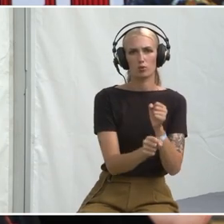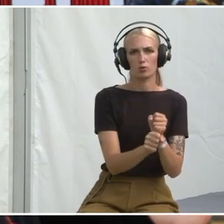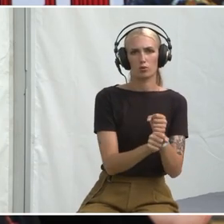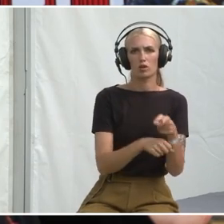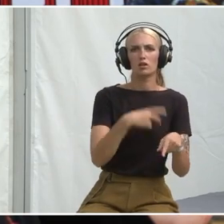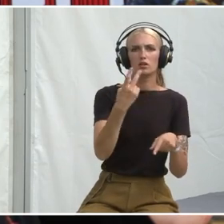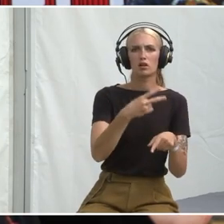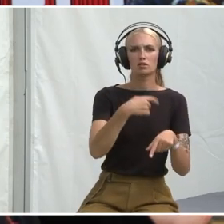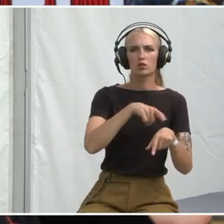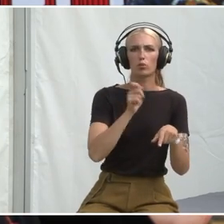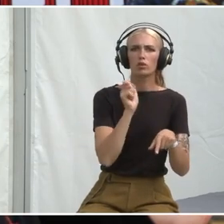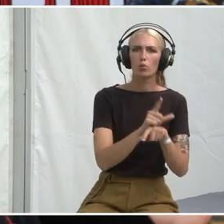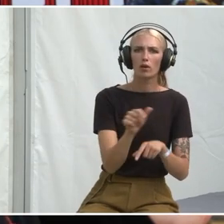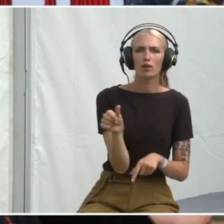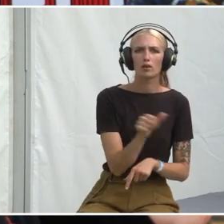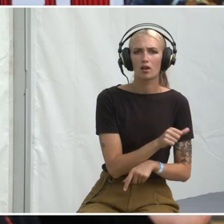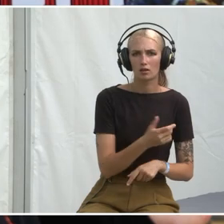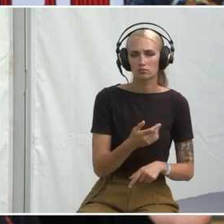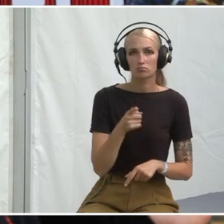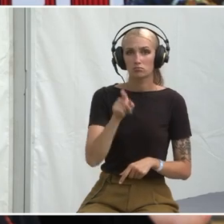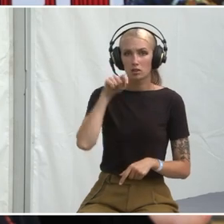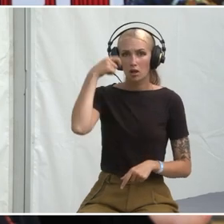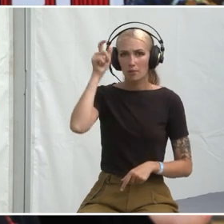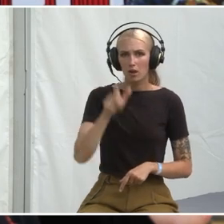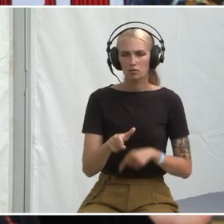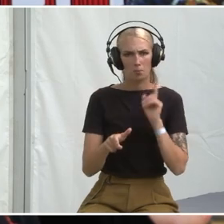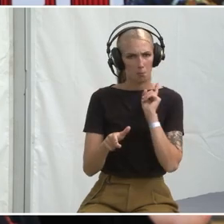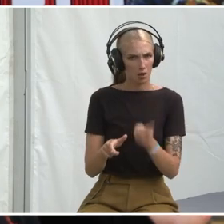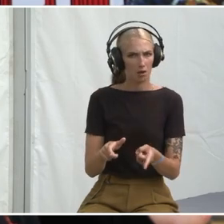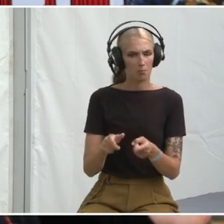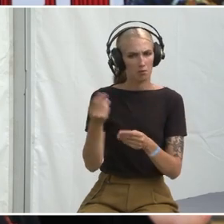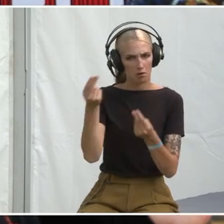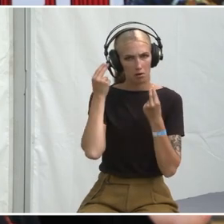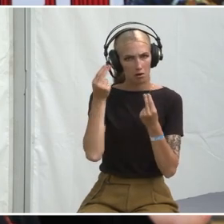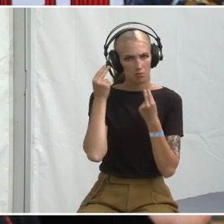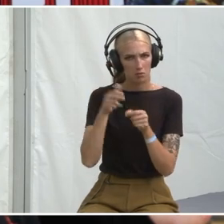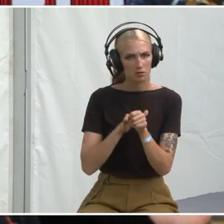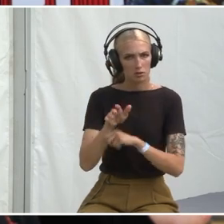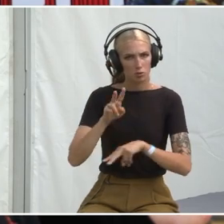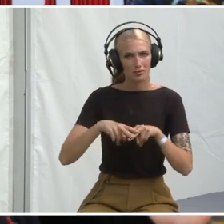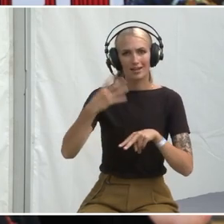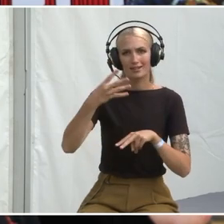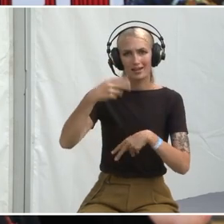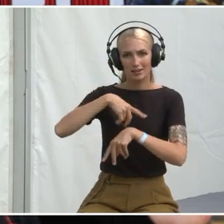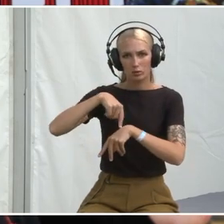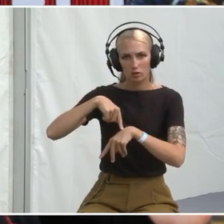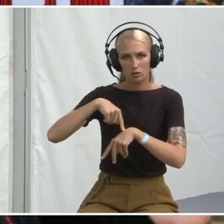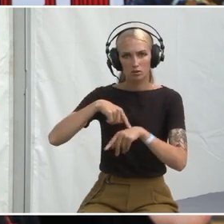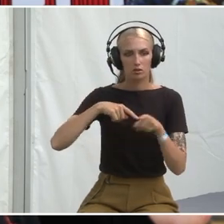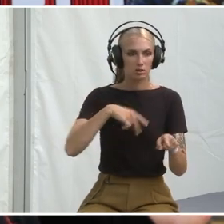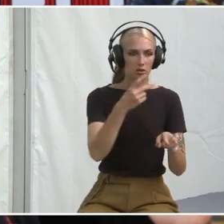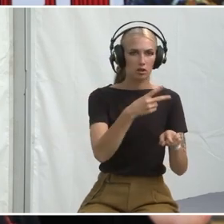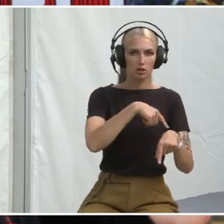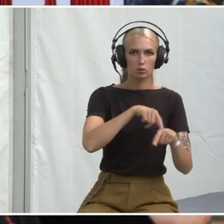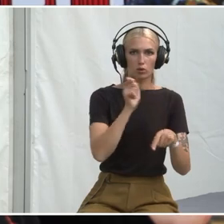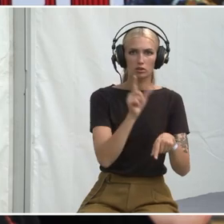20 hours per week. And when you're a student, you're supposed to study full-time, so 40 hours. When you work even more than 20